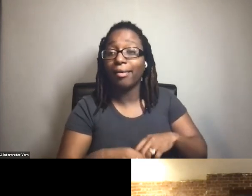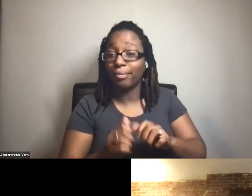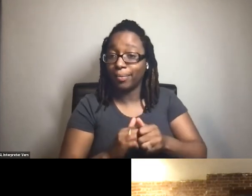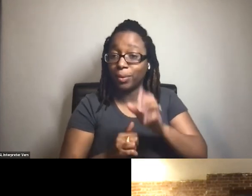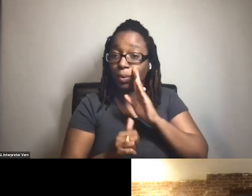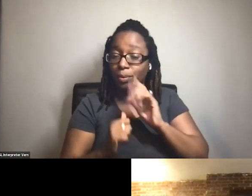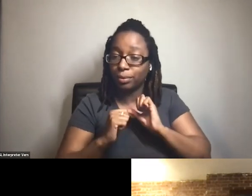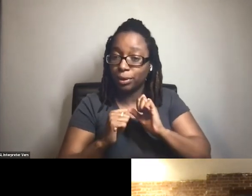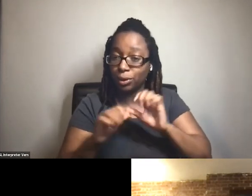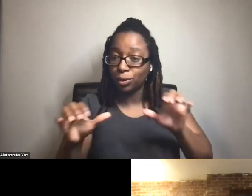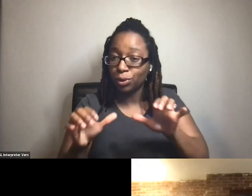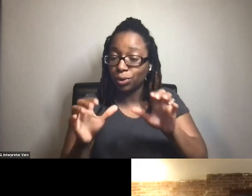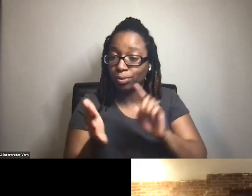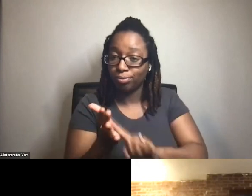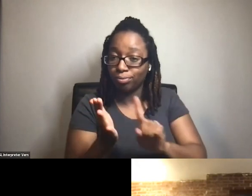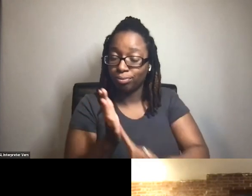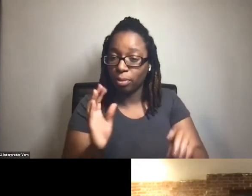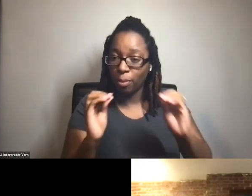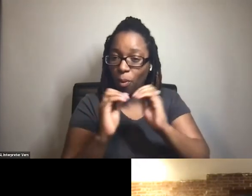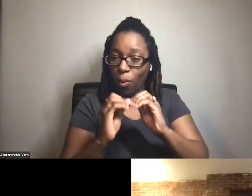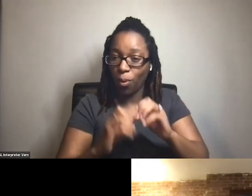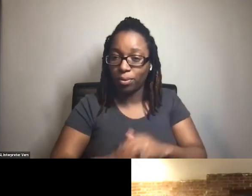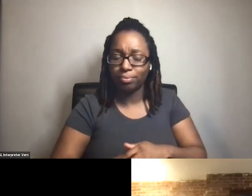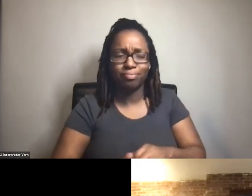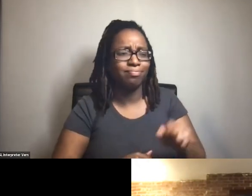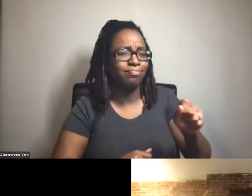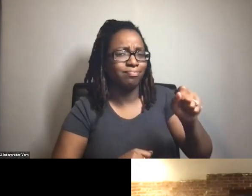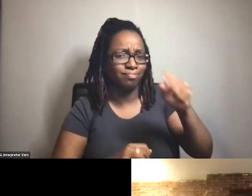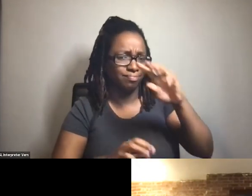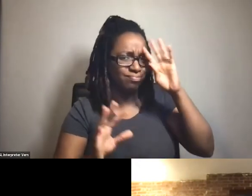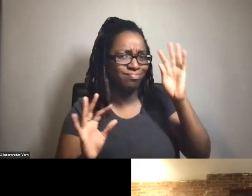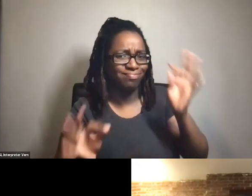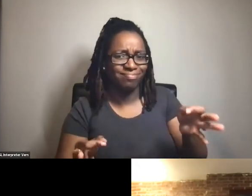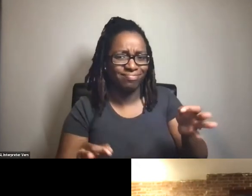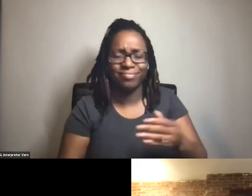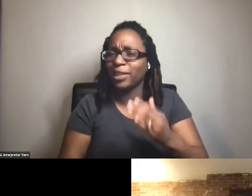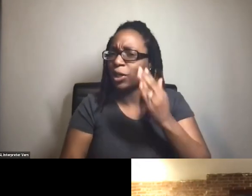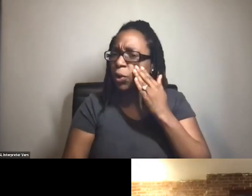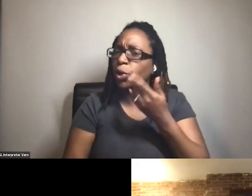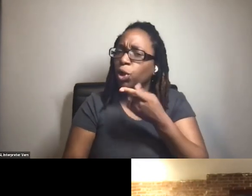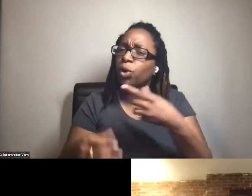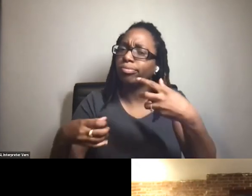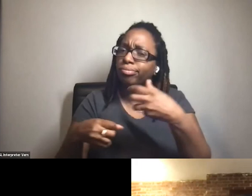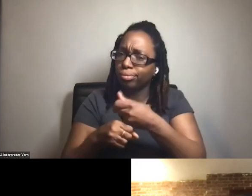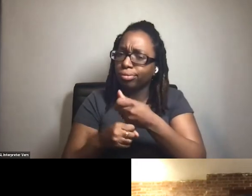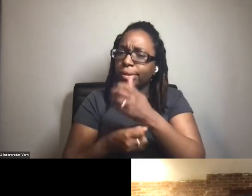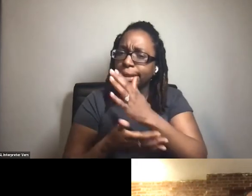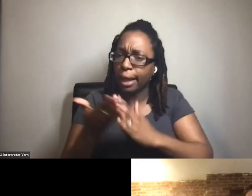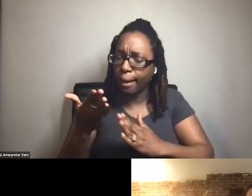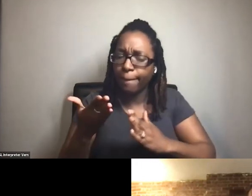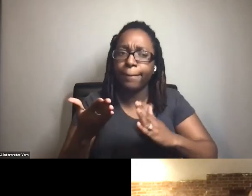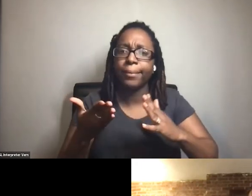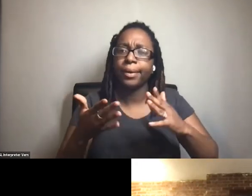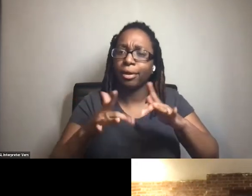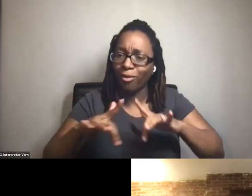work? Yeah, absolutely. And I know you gave us some overview at the end of the recorded presentation, but